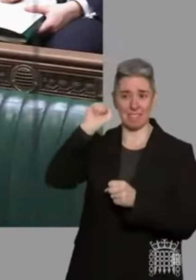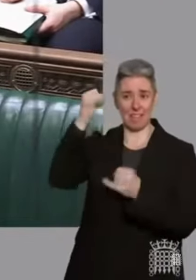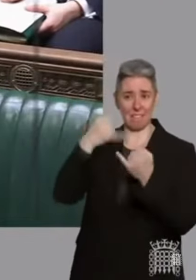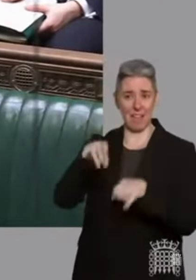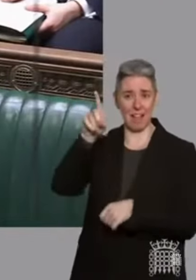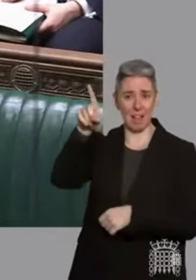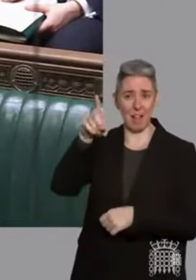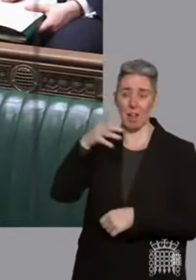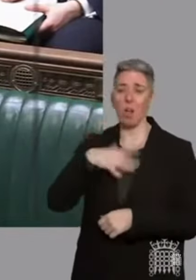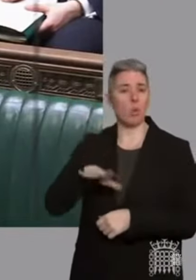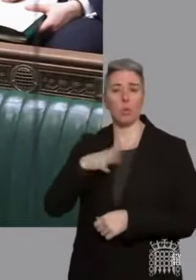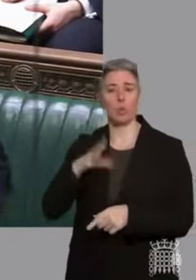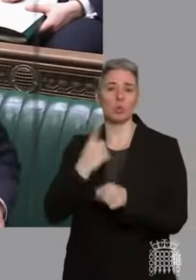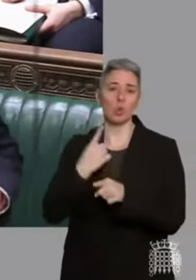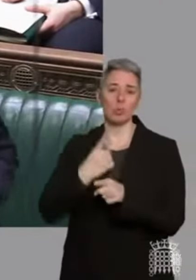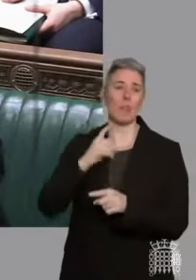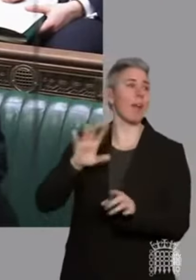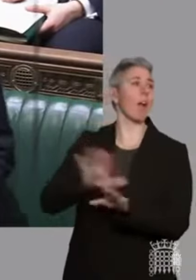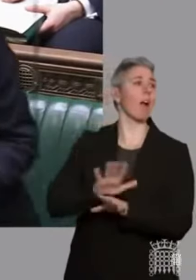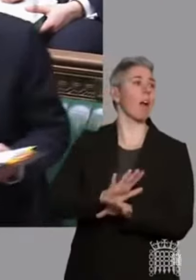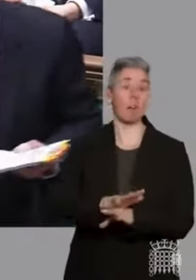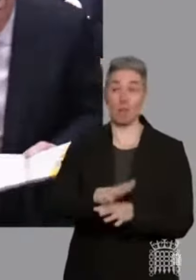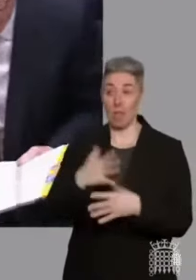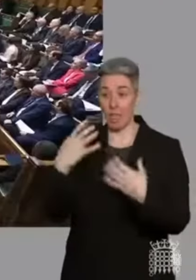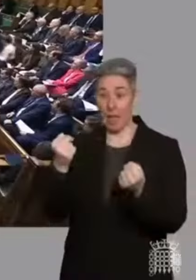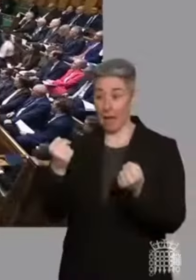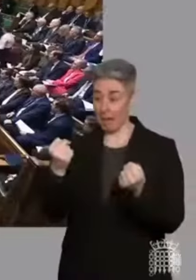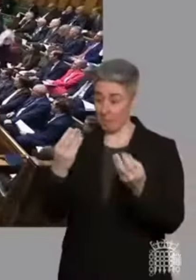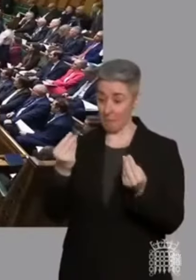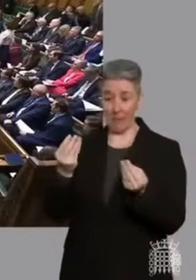they've got the resources, they just haven't got any excuses left.